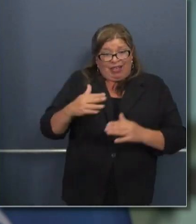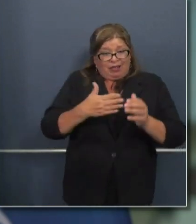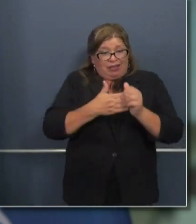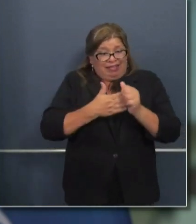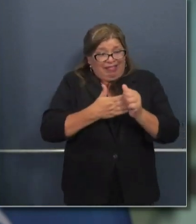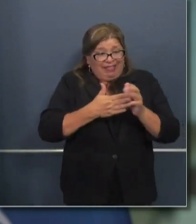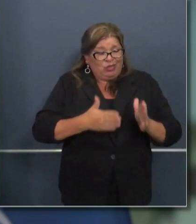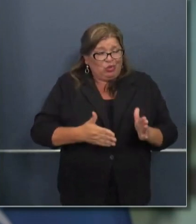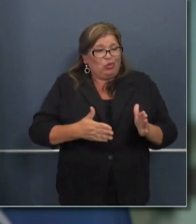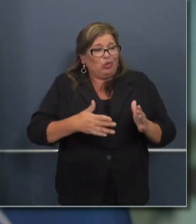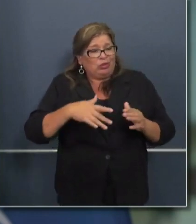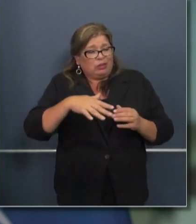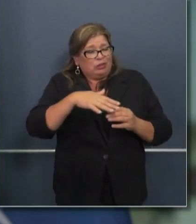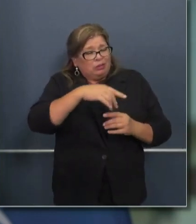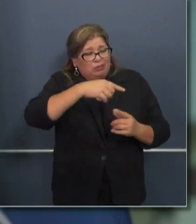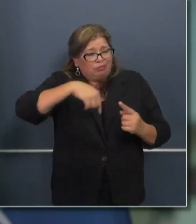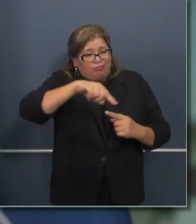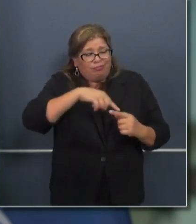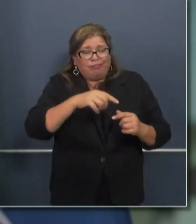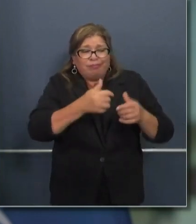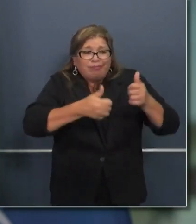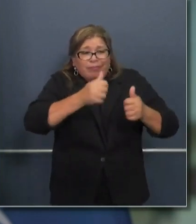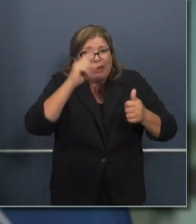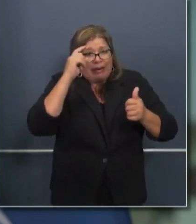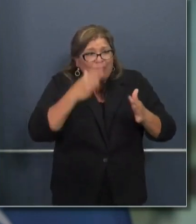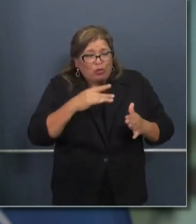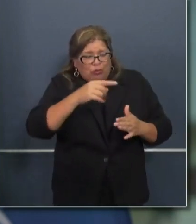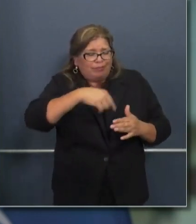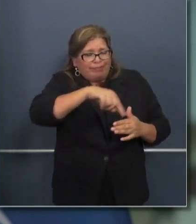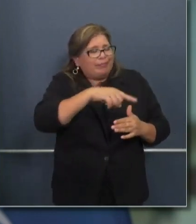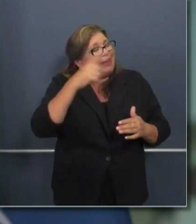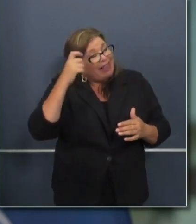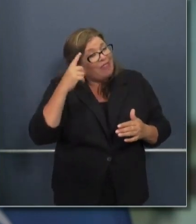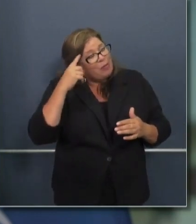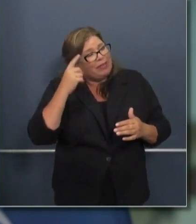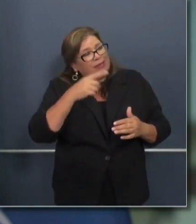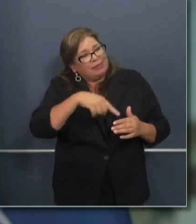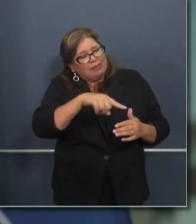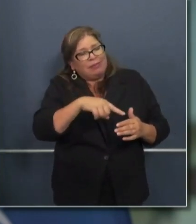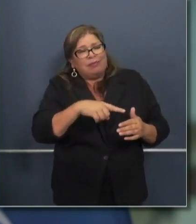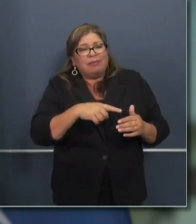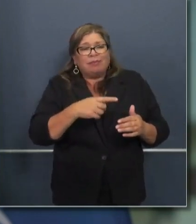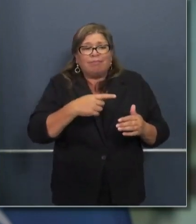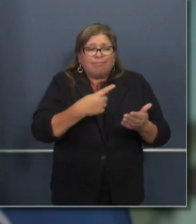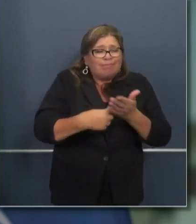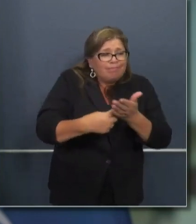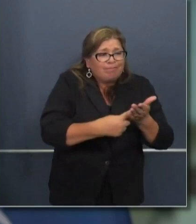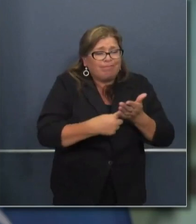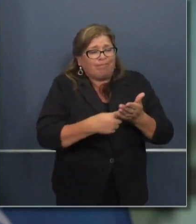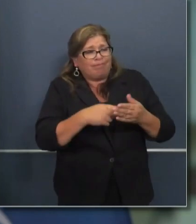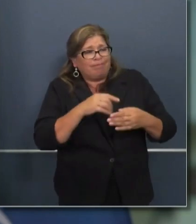types of businesses, how social distancing can be advanced, how physical